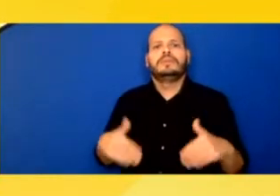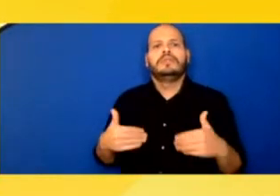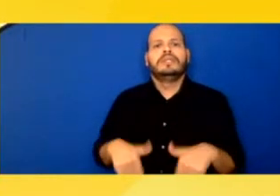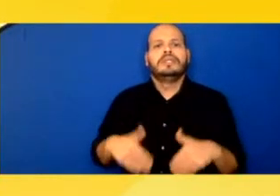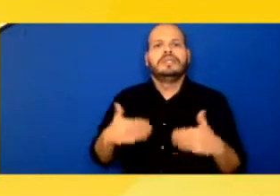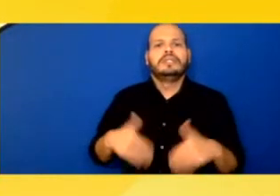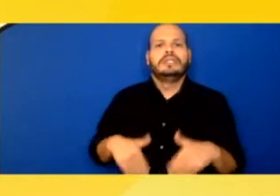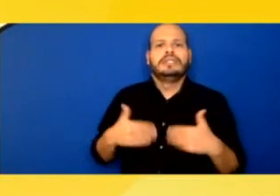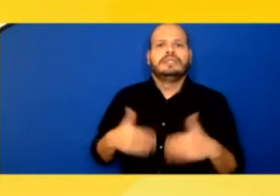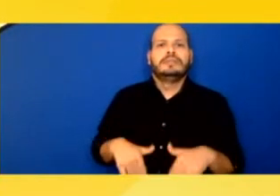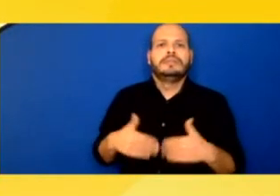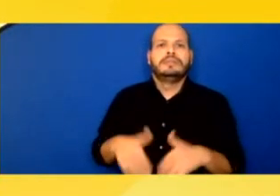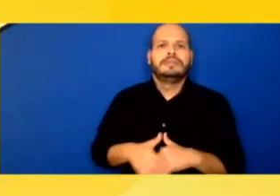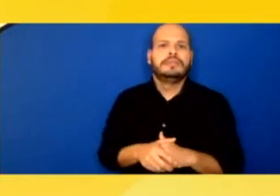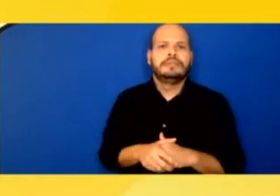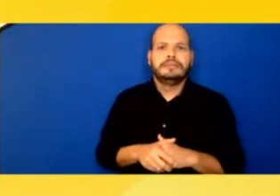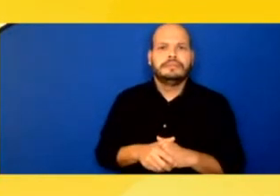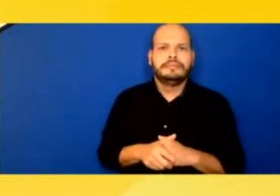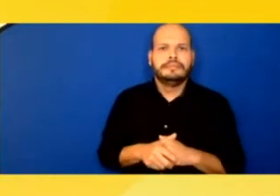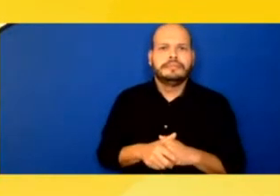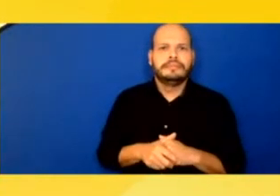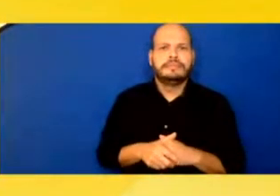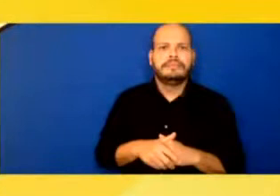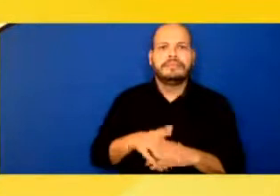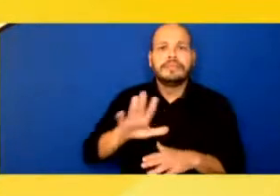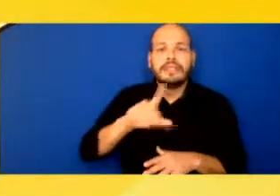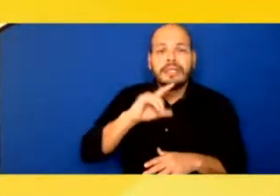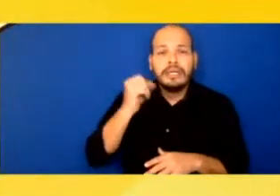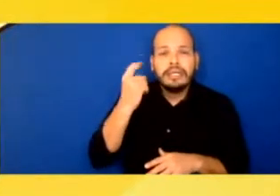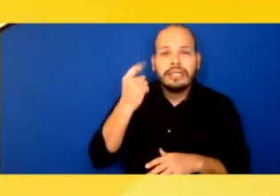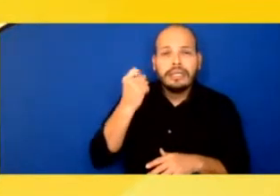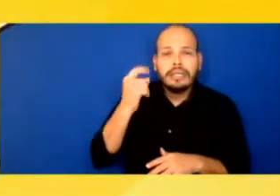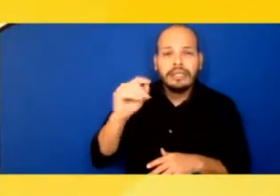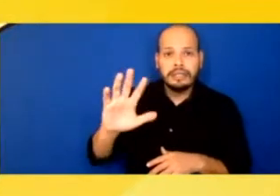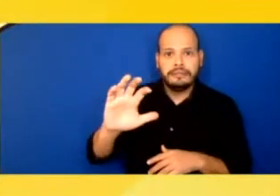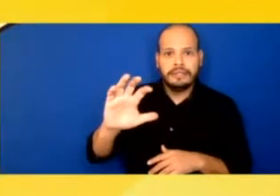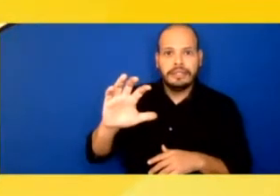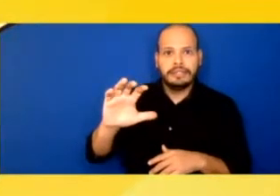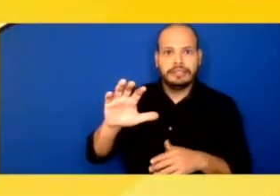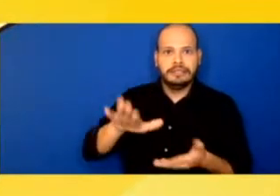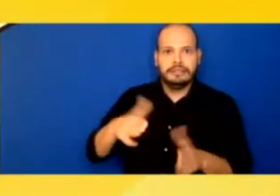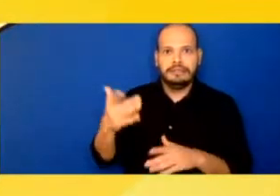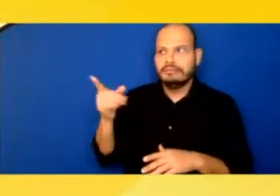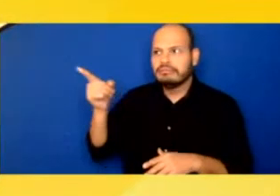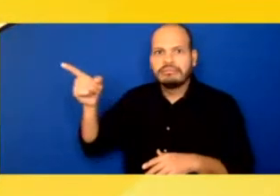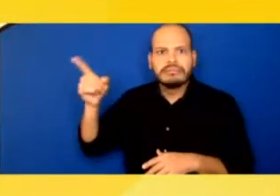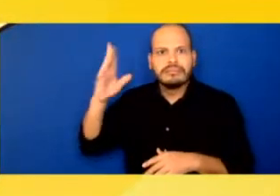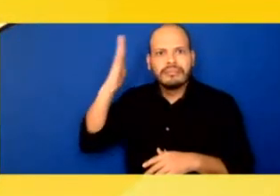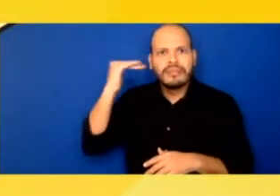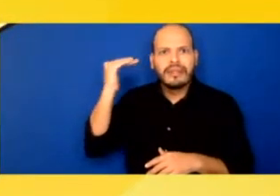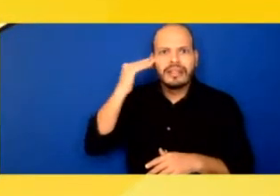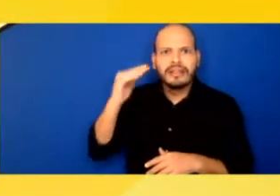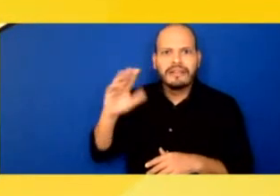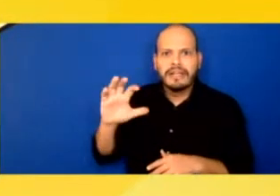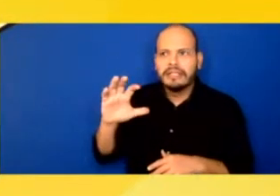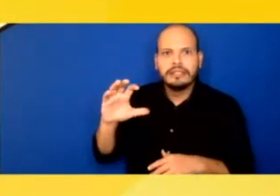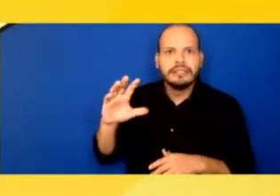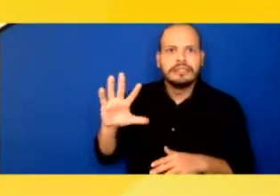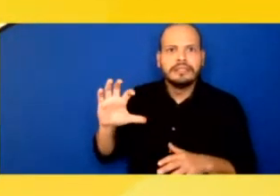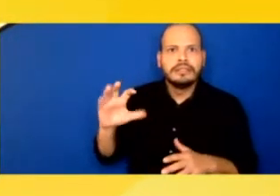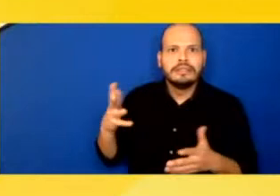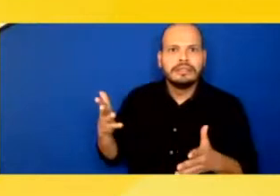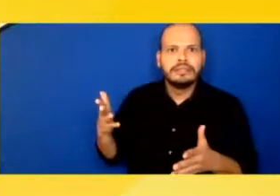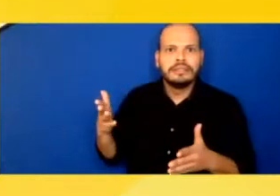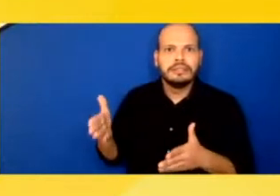Korea. Only 500 people. This has got to stop. This didn't have to happen. This is not God calling people home. This